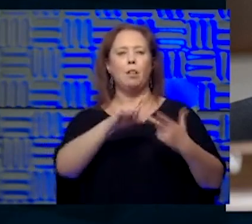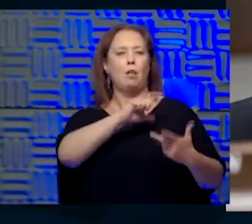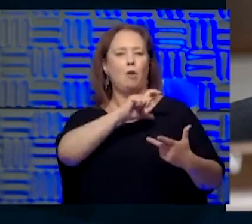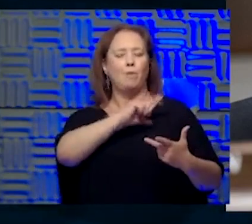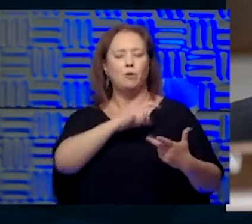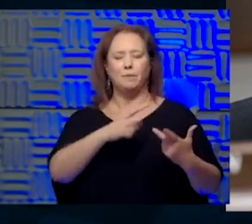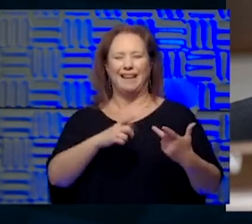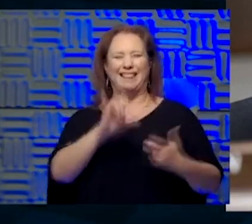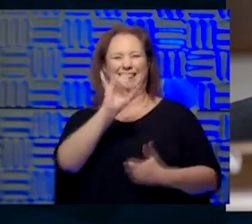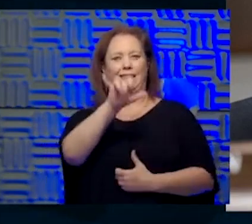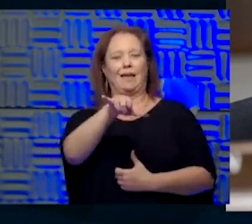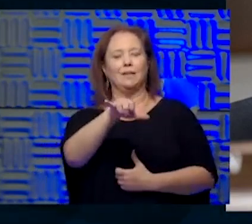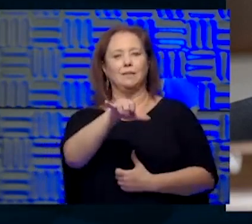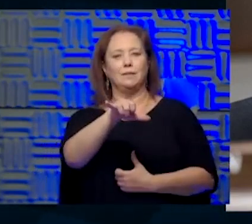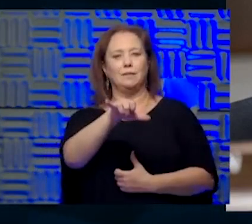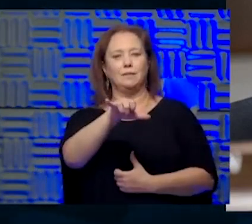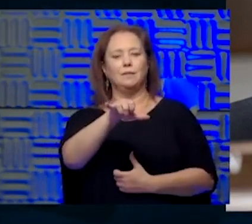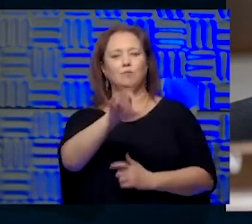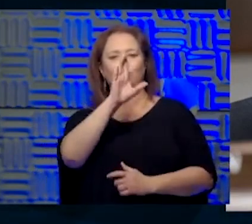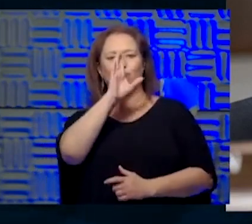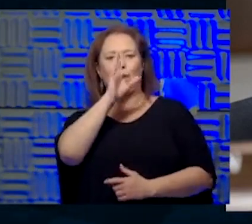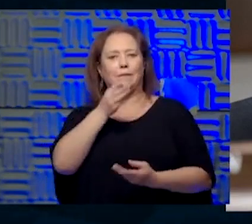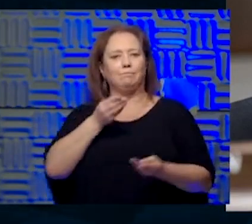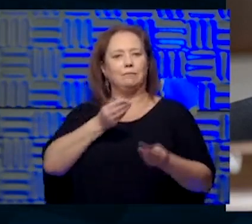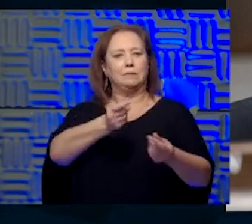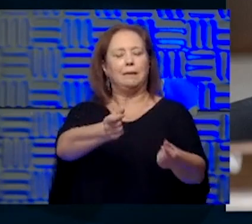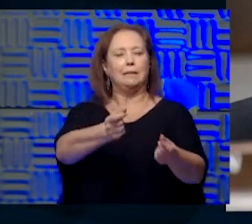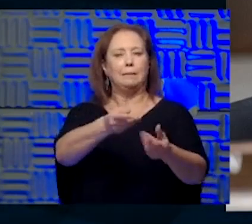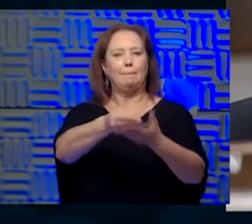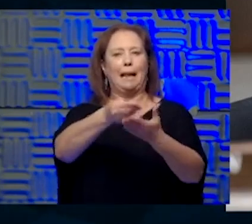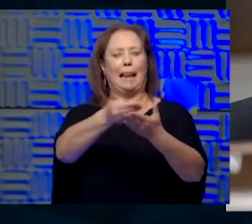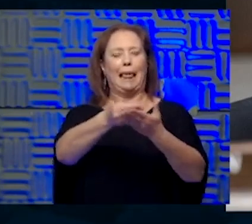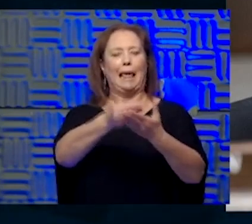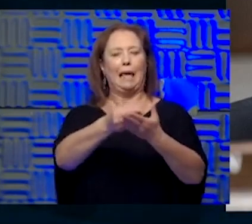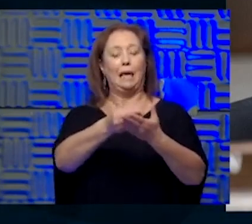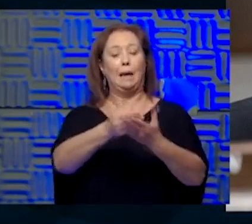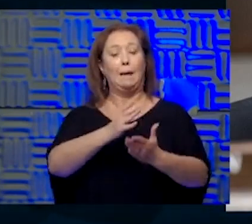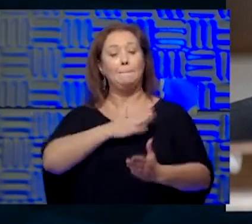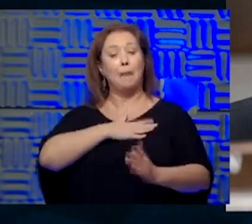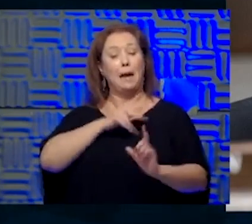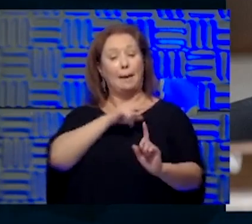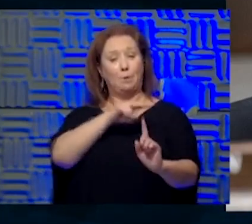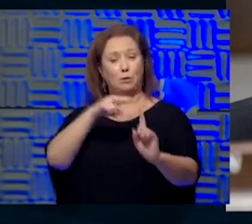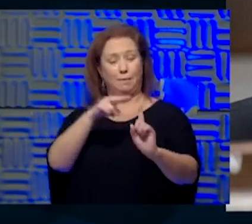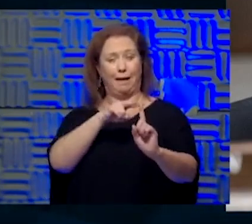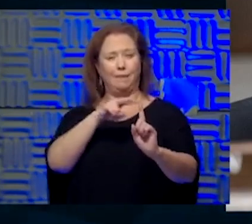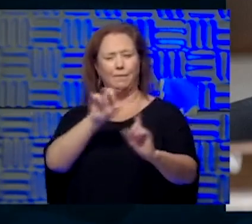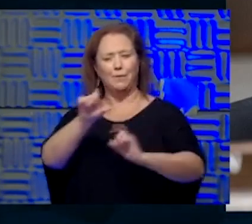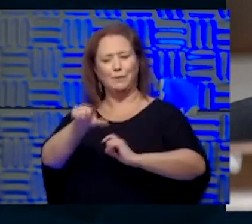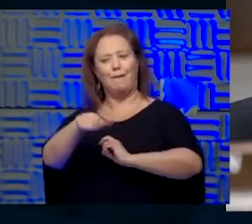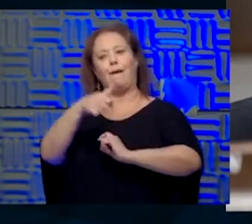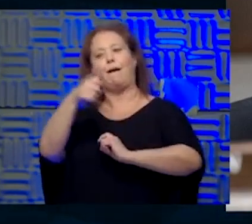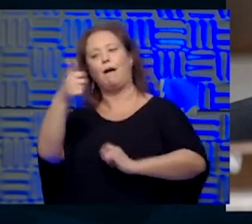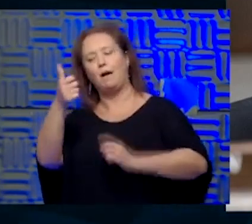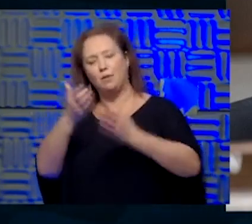enforcement, those kind of direct expenditures. And my view is that there is a lot of other things